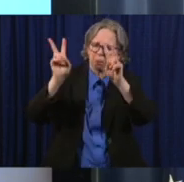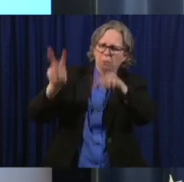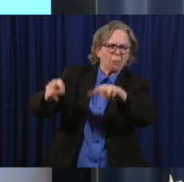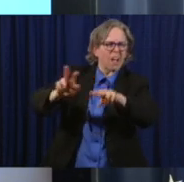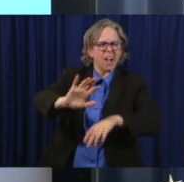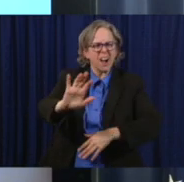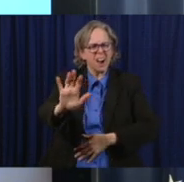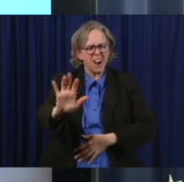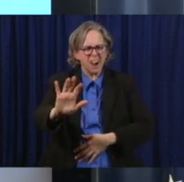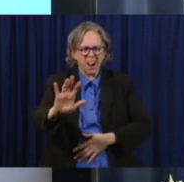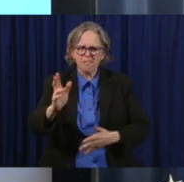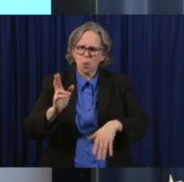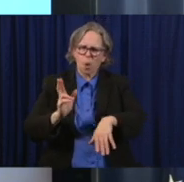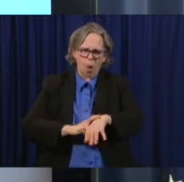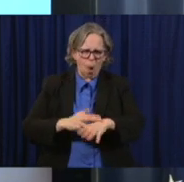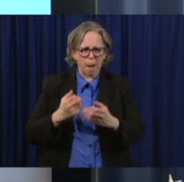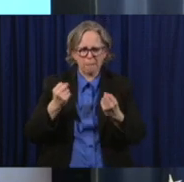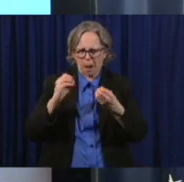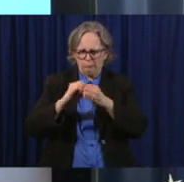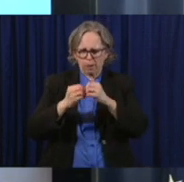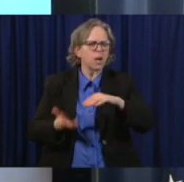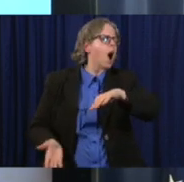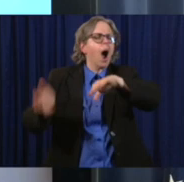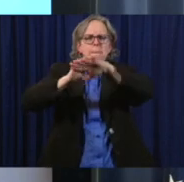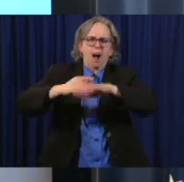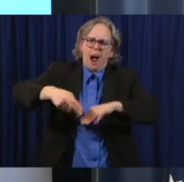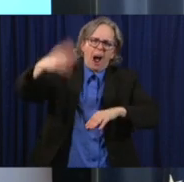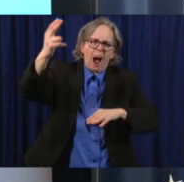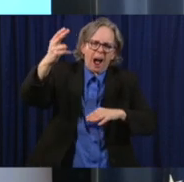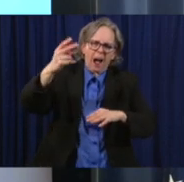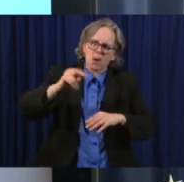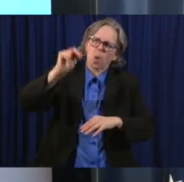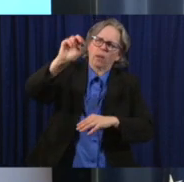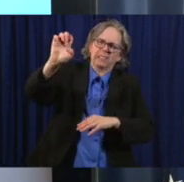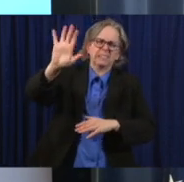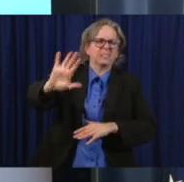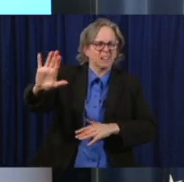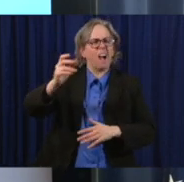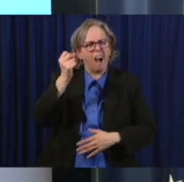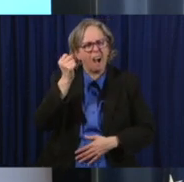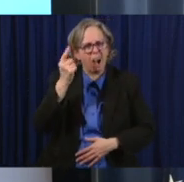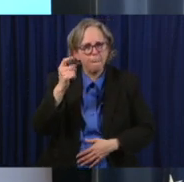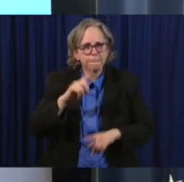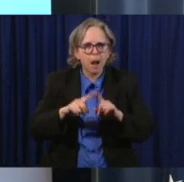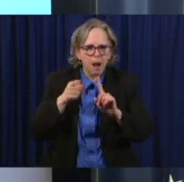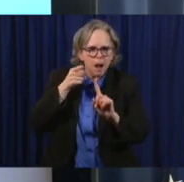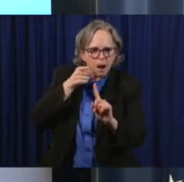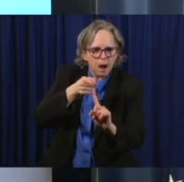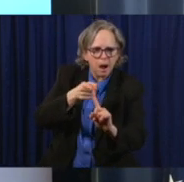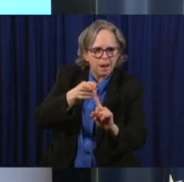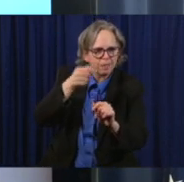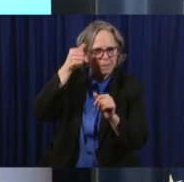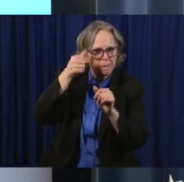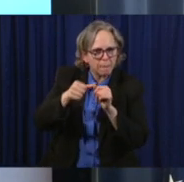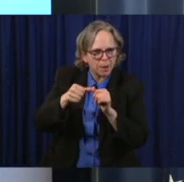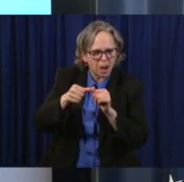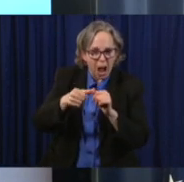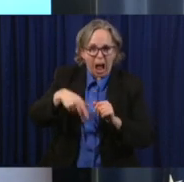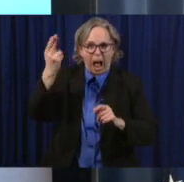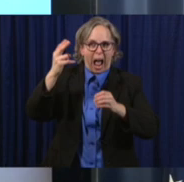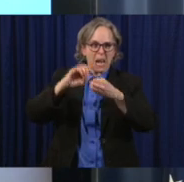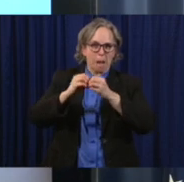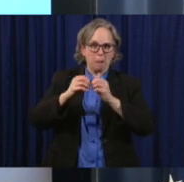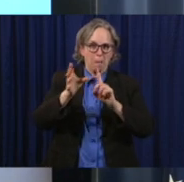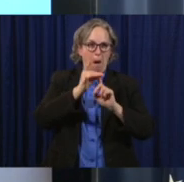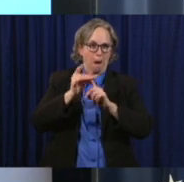so obviously their numbers were higher. So it's important that we understand what that means when we see those kinds